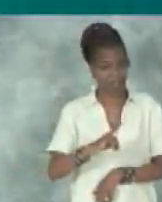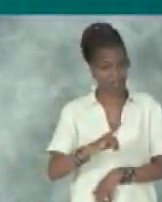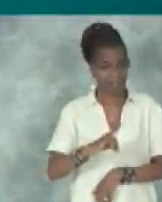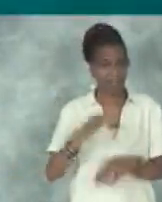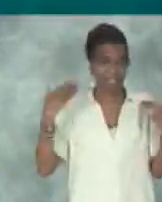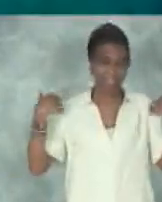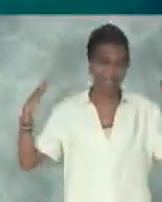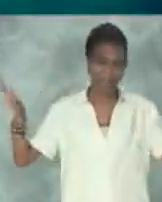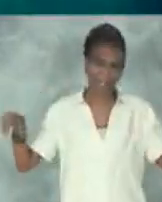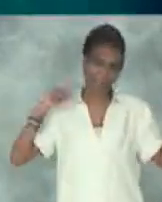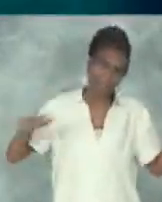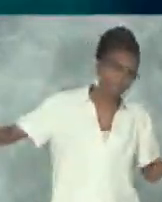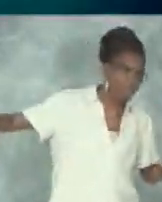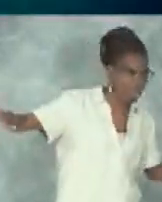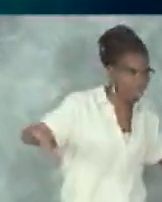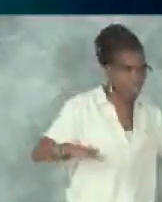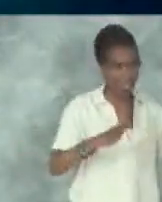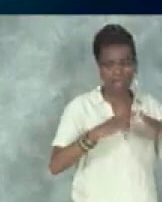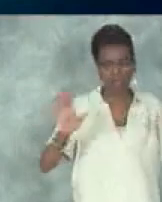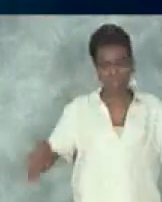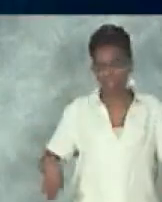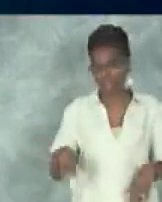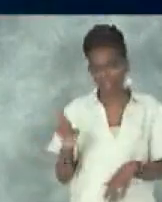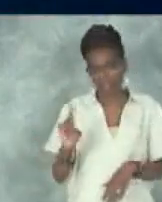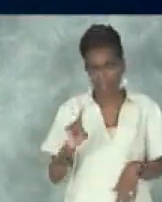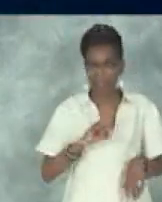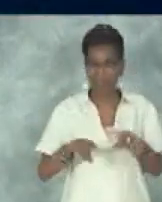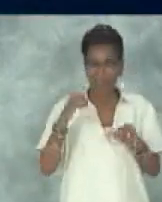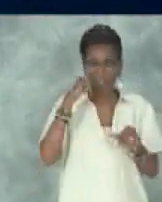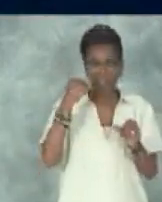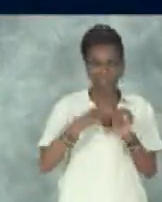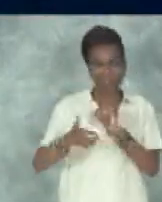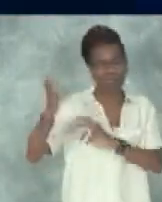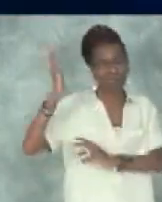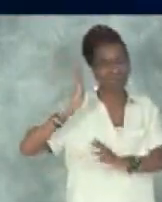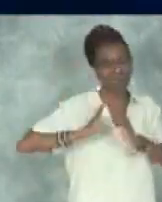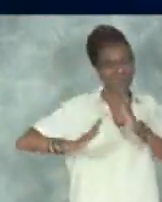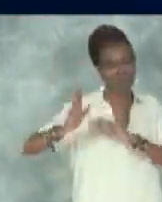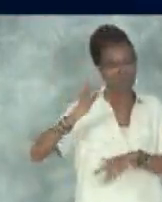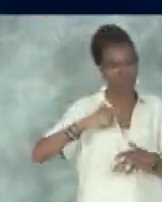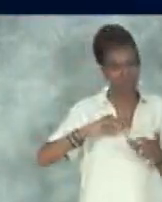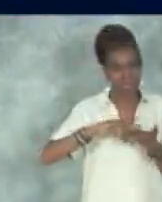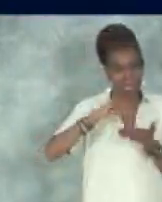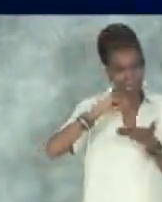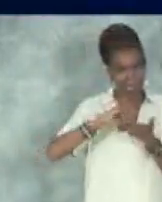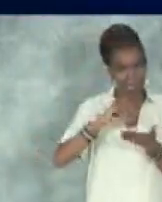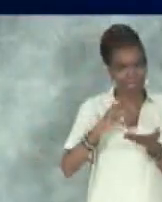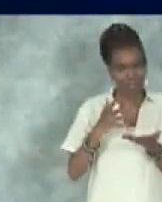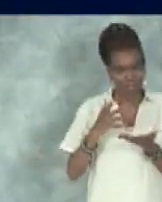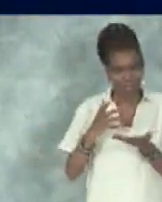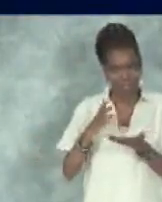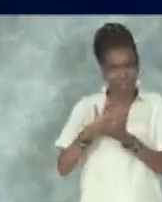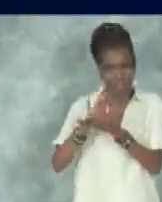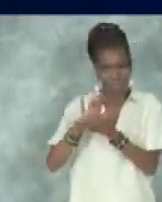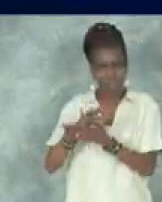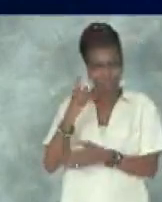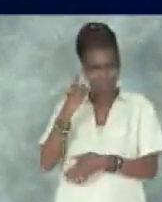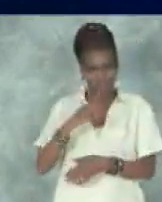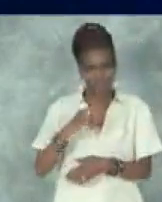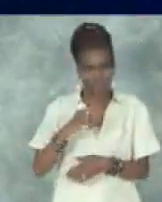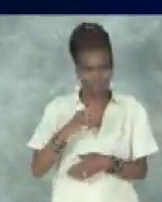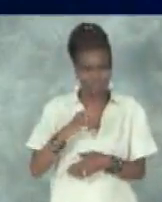house anymore. But I remember those moments. And in those moments when I feel